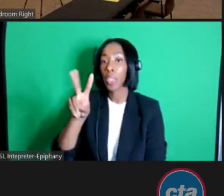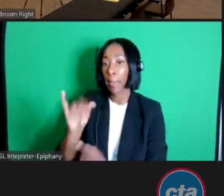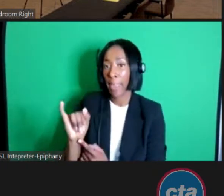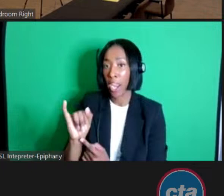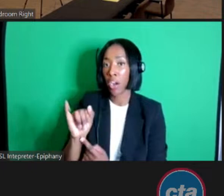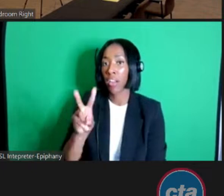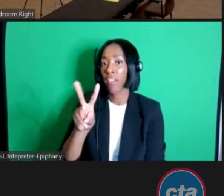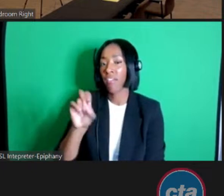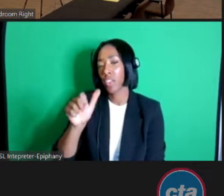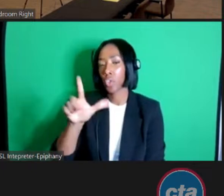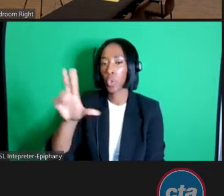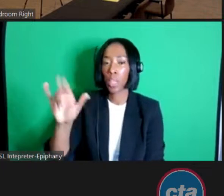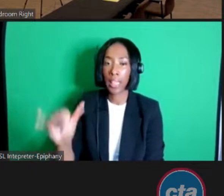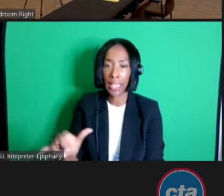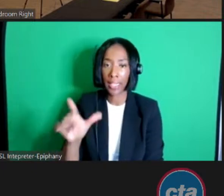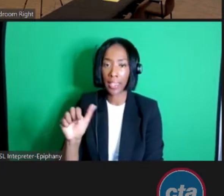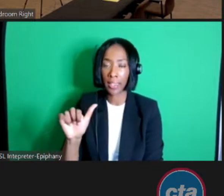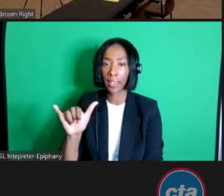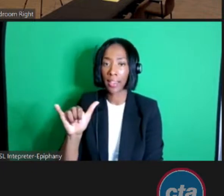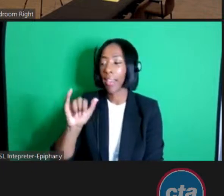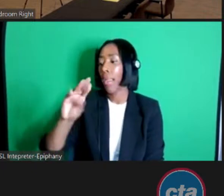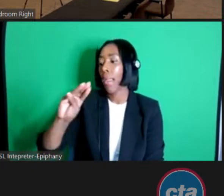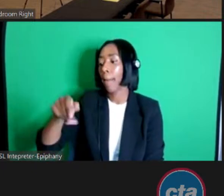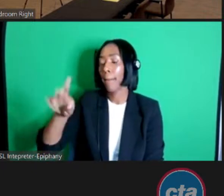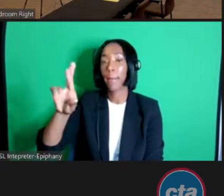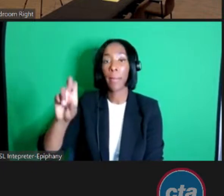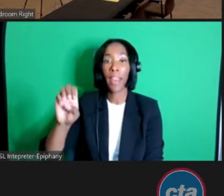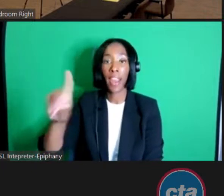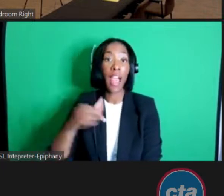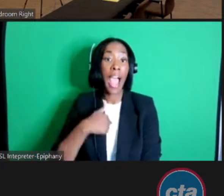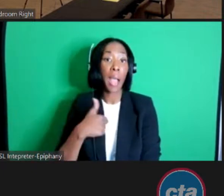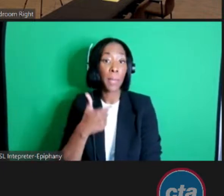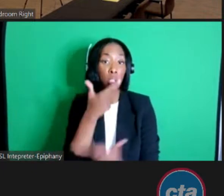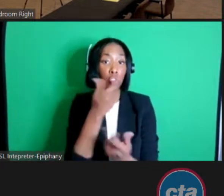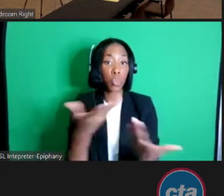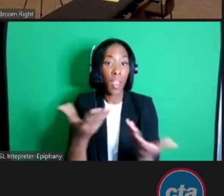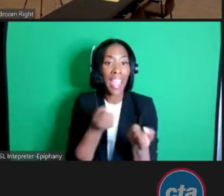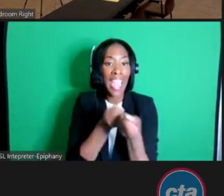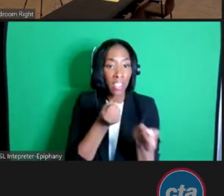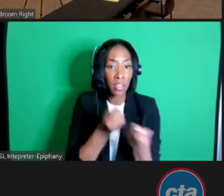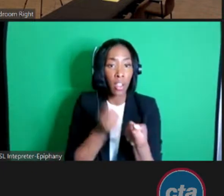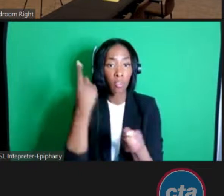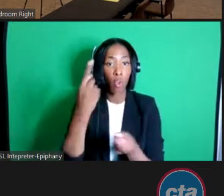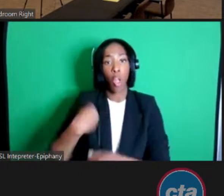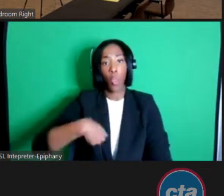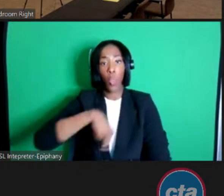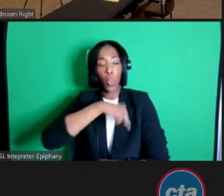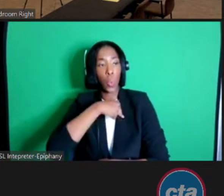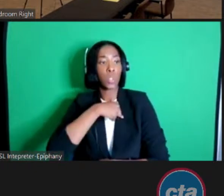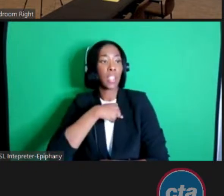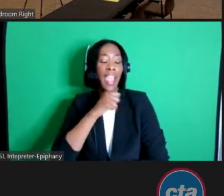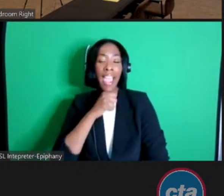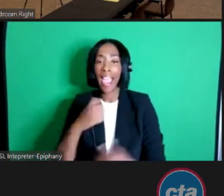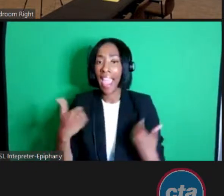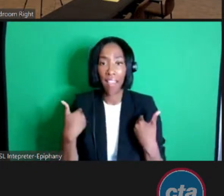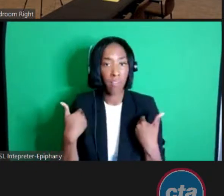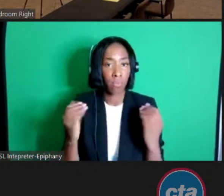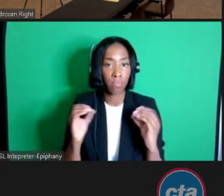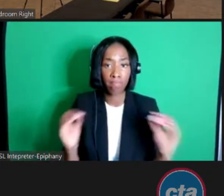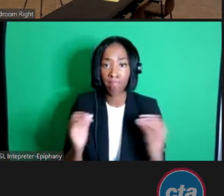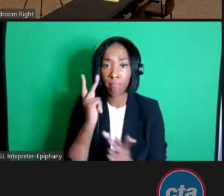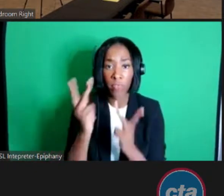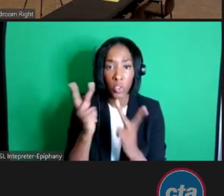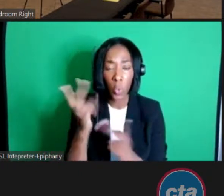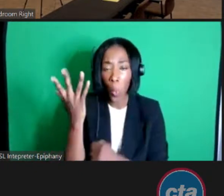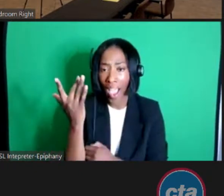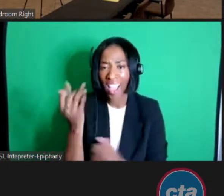especially interested in advocating for those of us who have no vision, because a lot of the